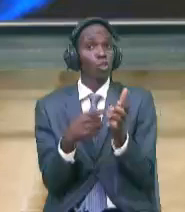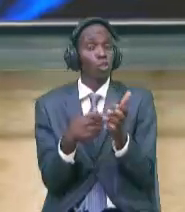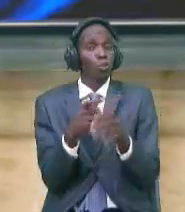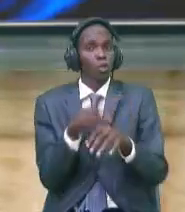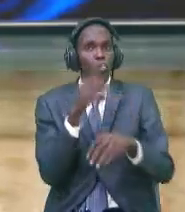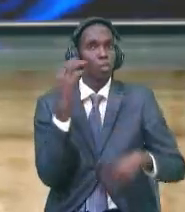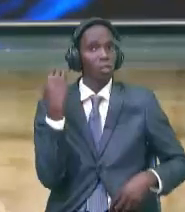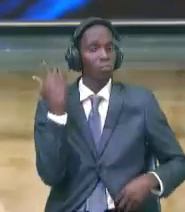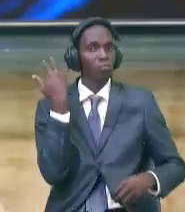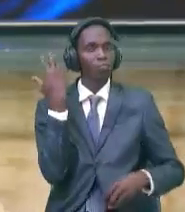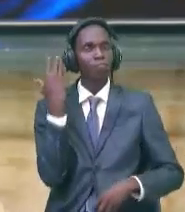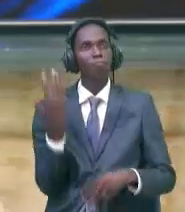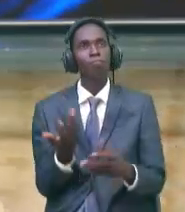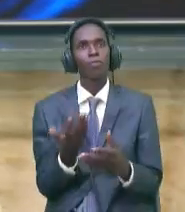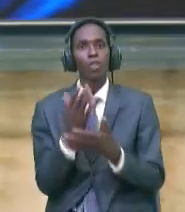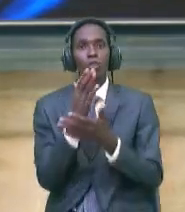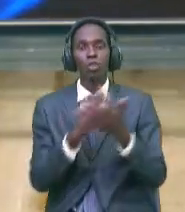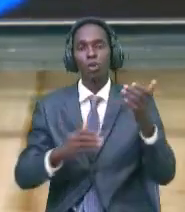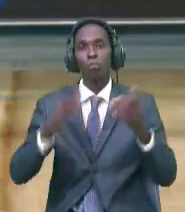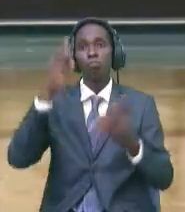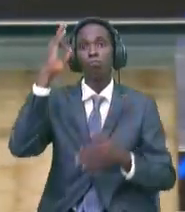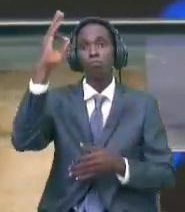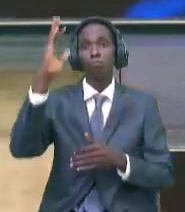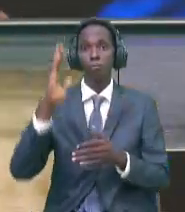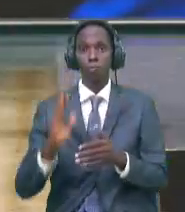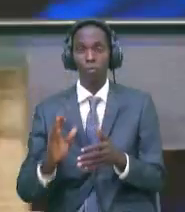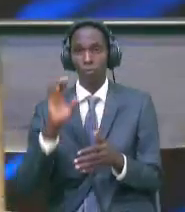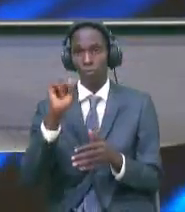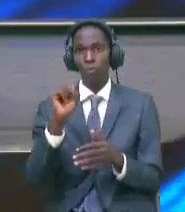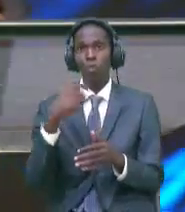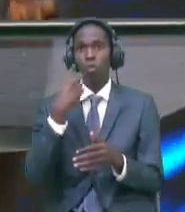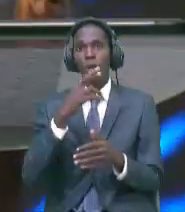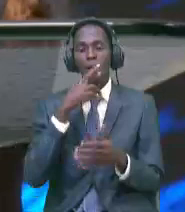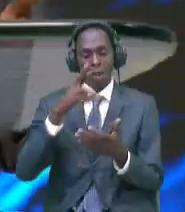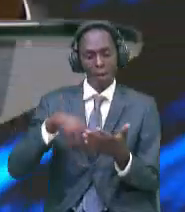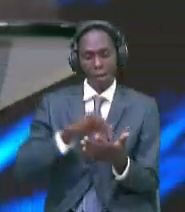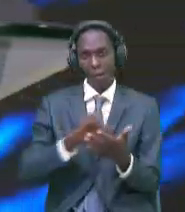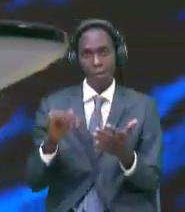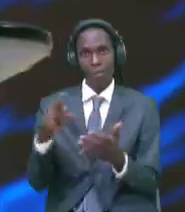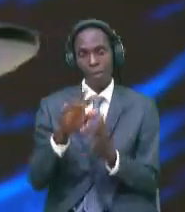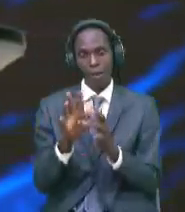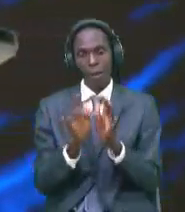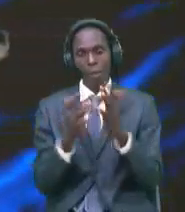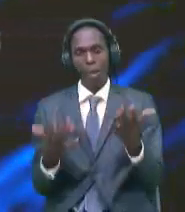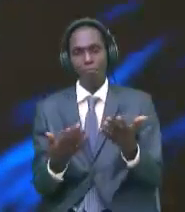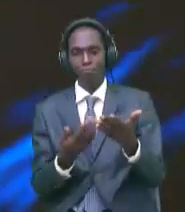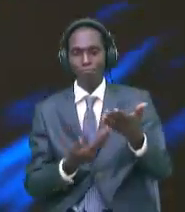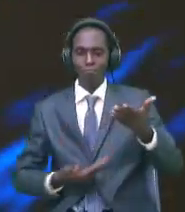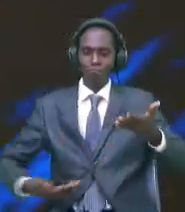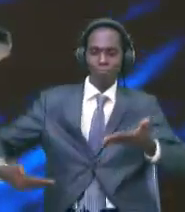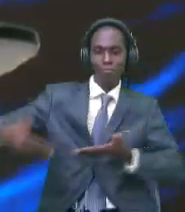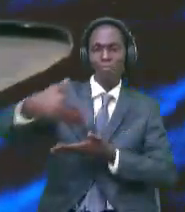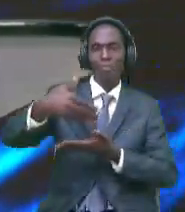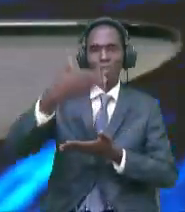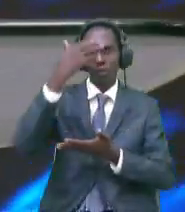hear there are some preachers who are reading their Bibles upside down, and they